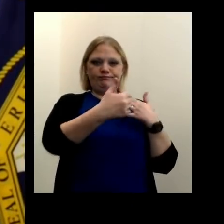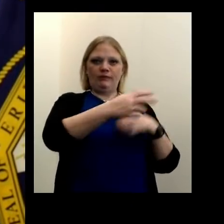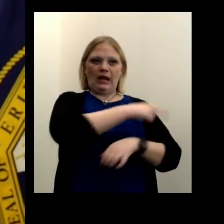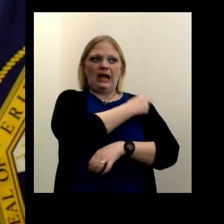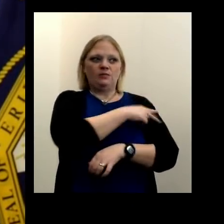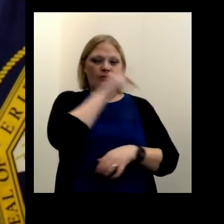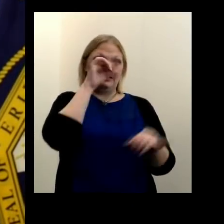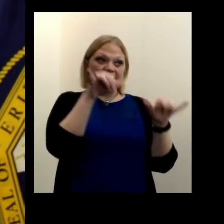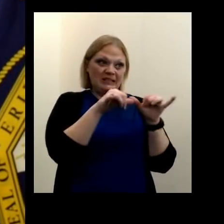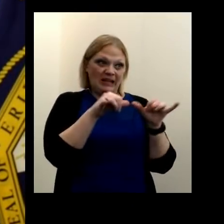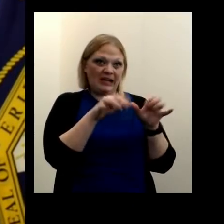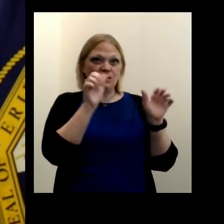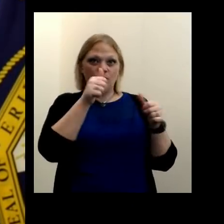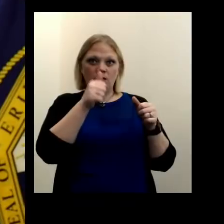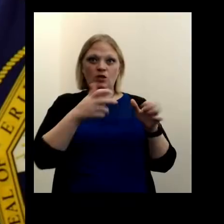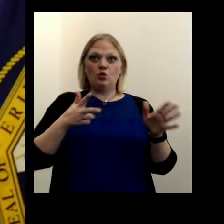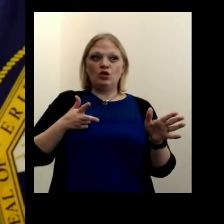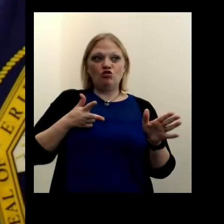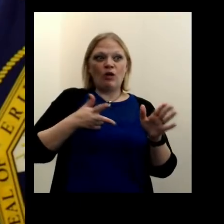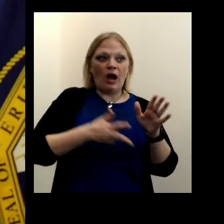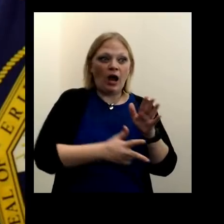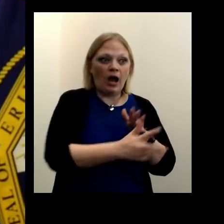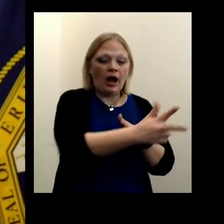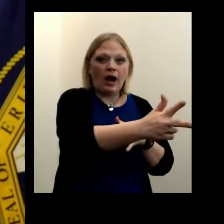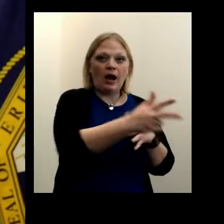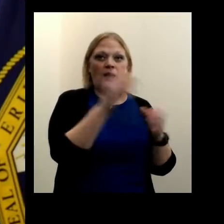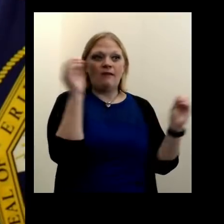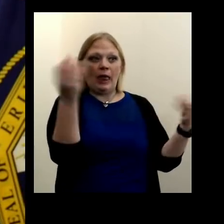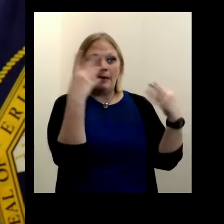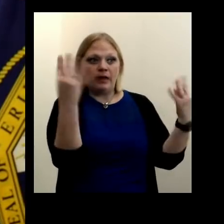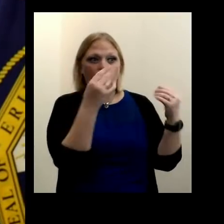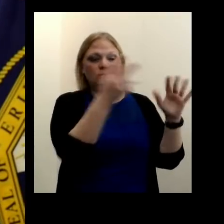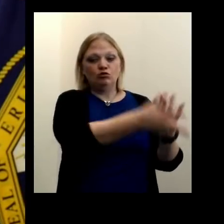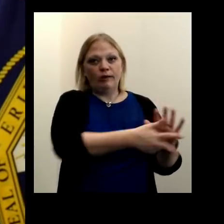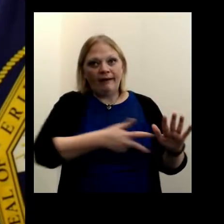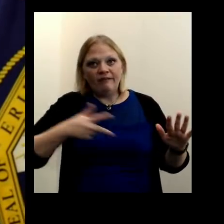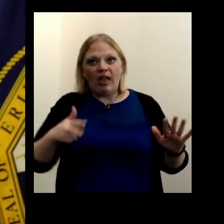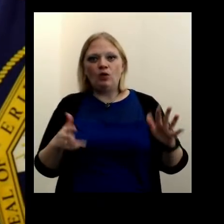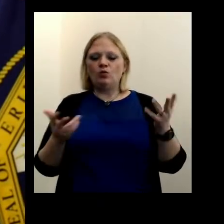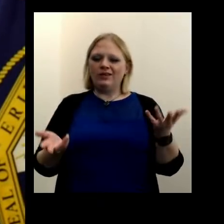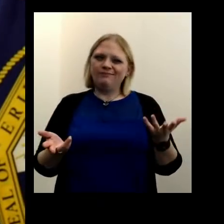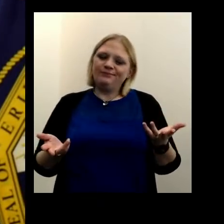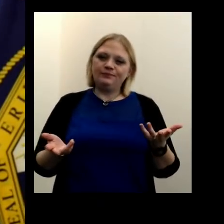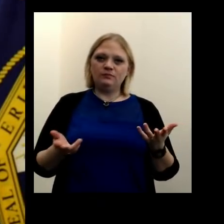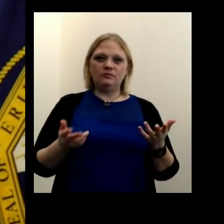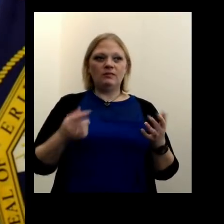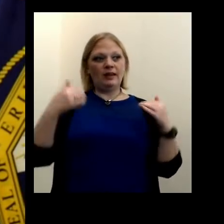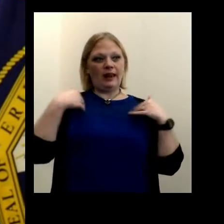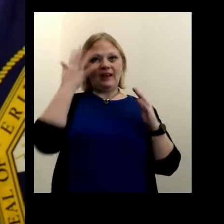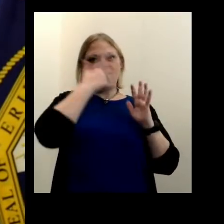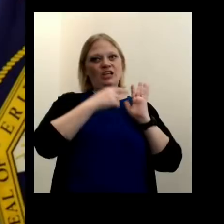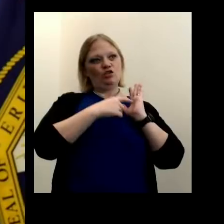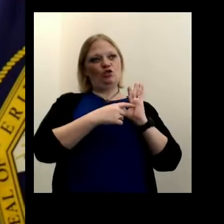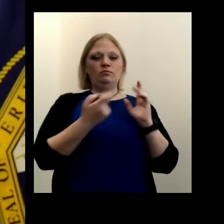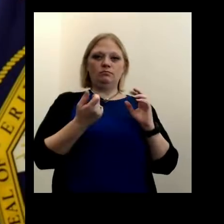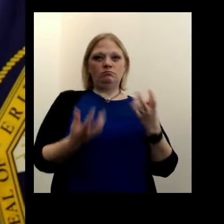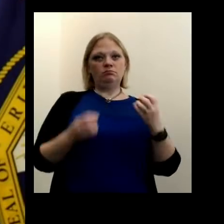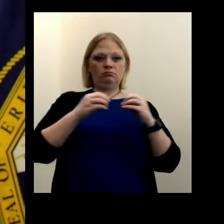and the ability to drive in with ambulances, drive out. So it had features that made it a little bit